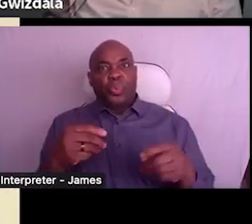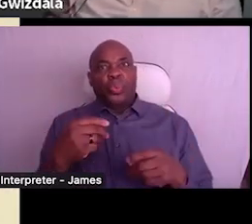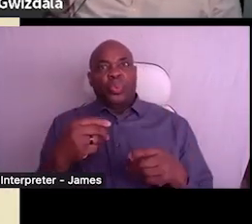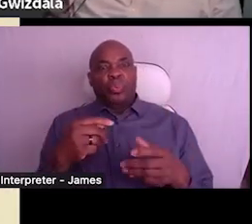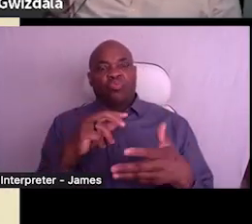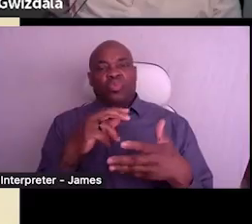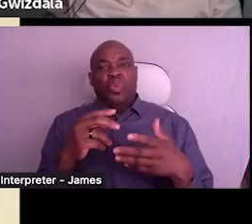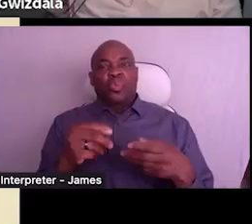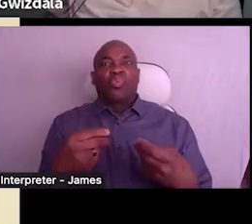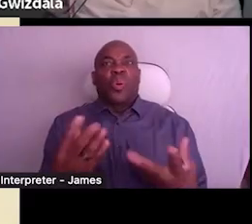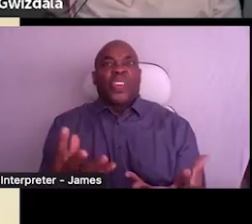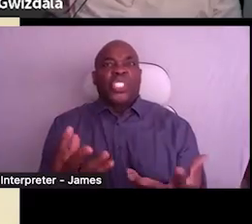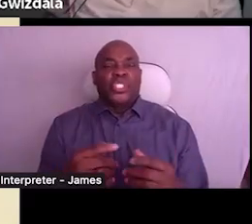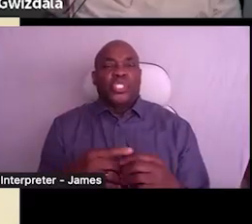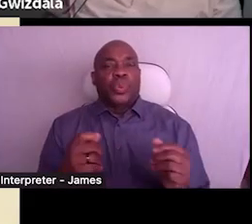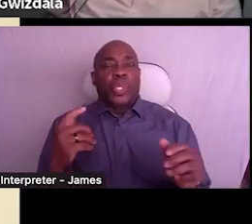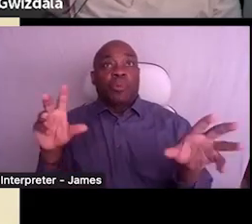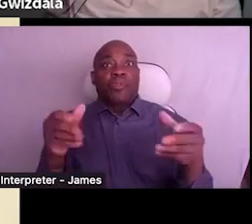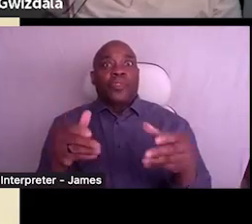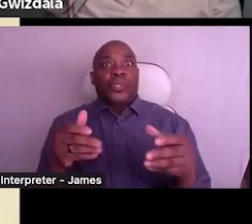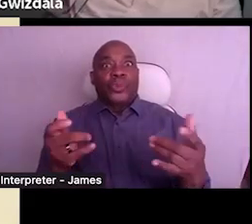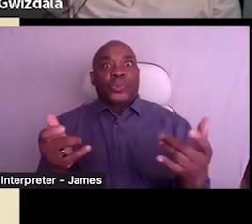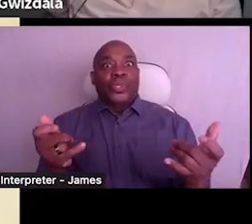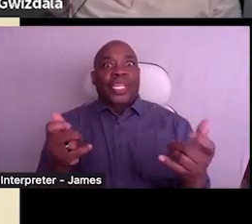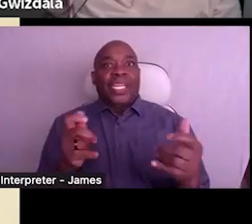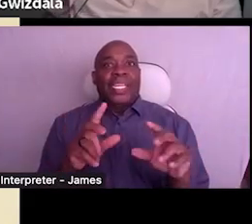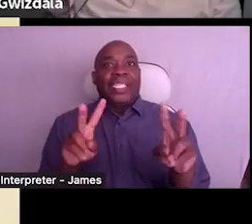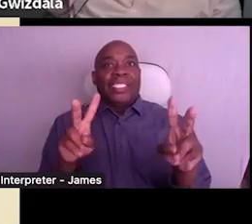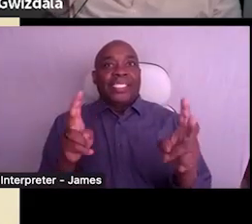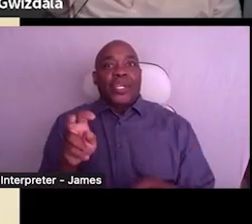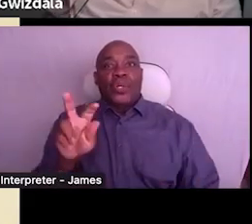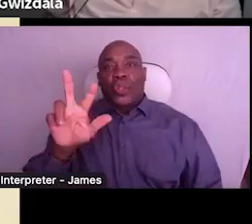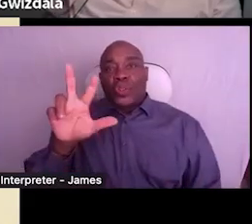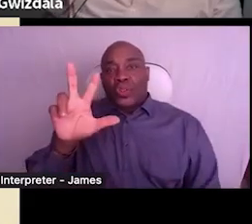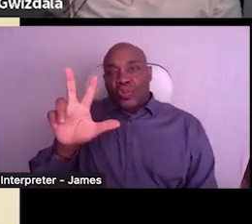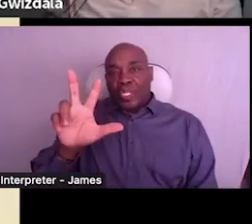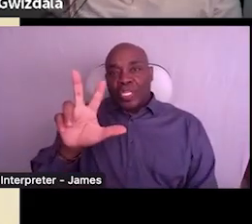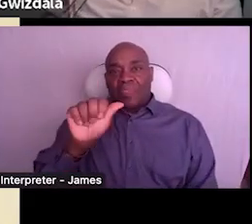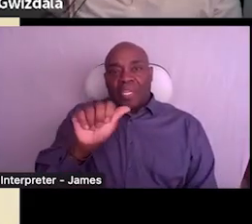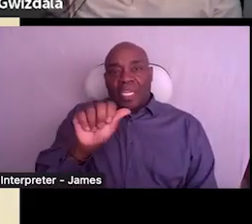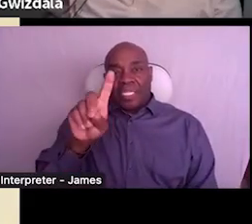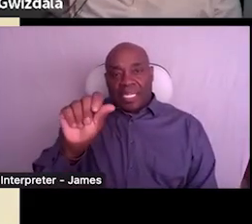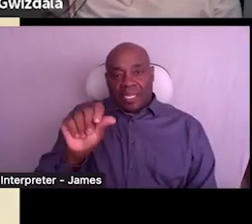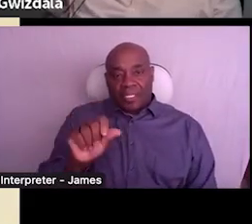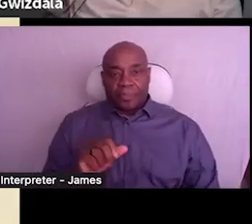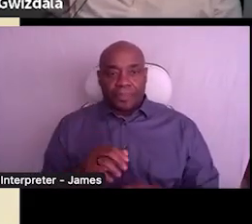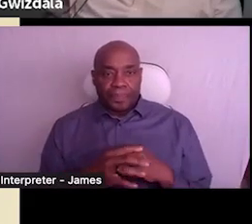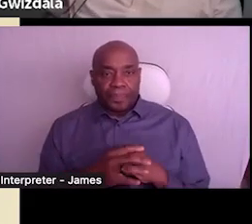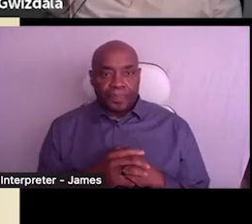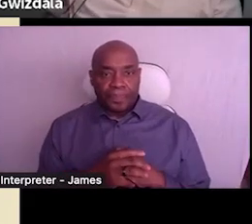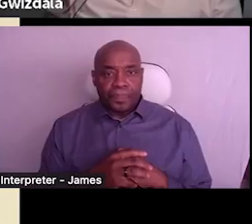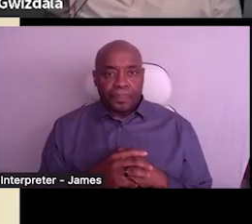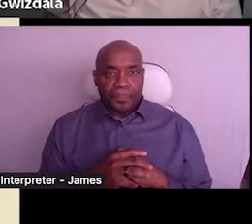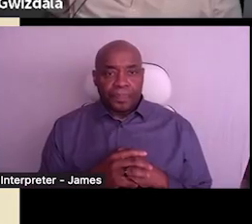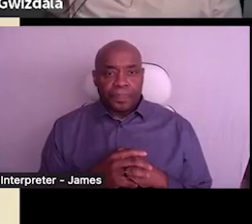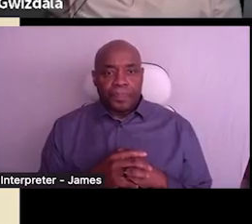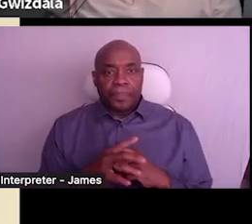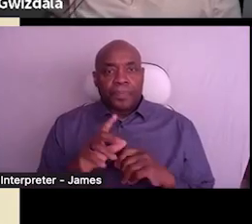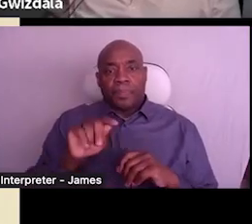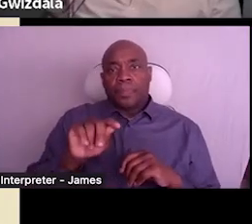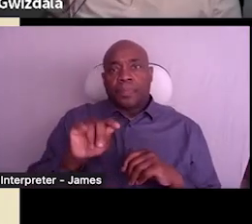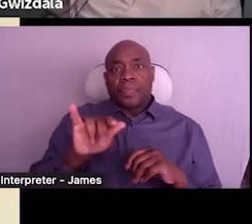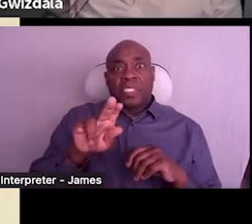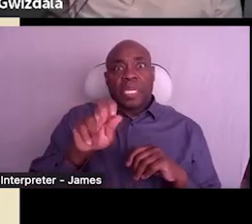purposes today on Title 3 of the Americans with Disabilities Act. Title 3, again, are private